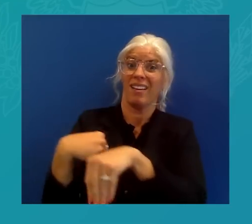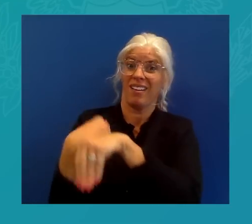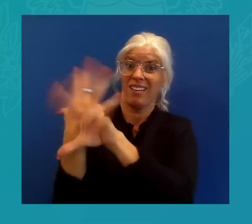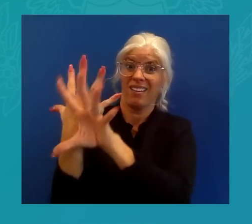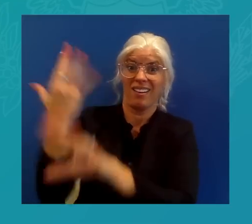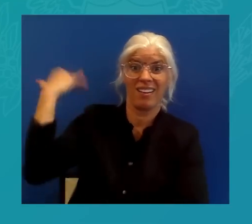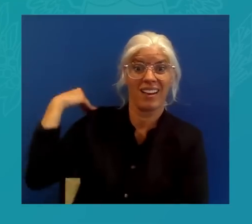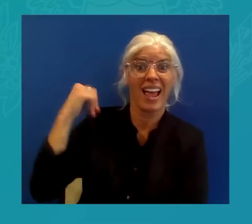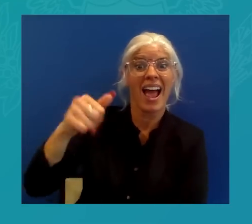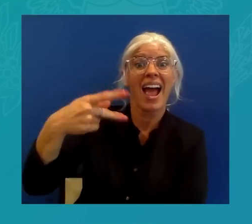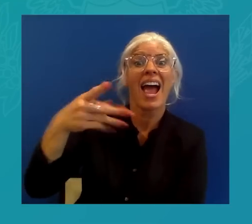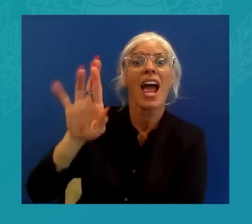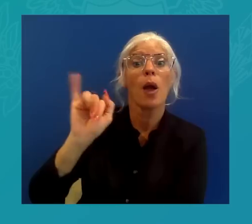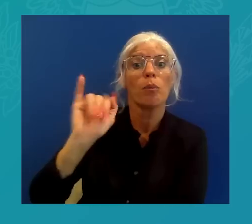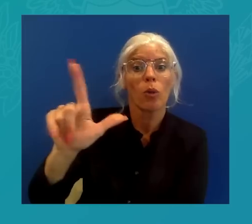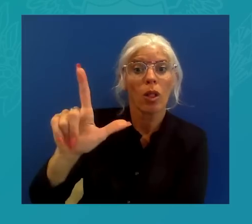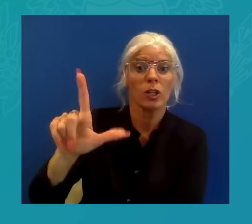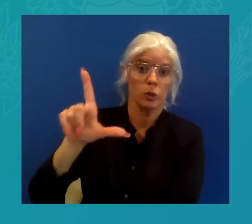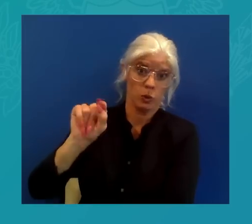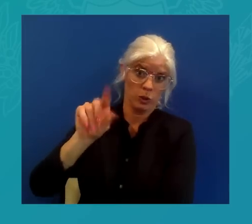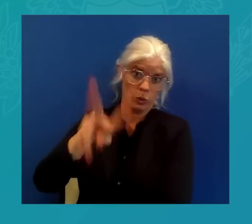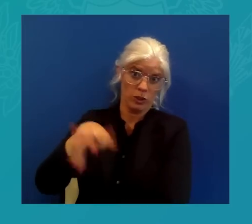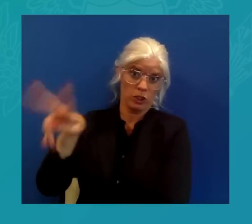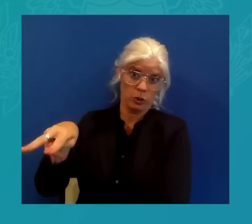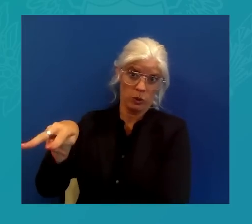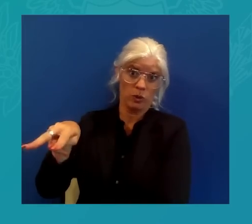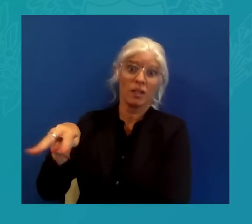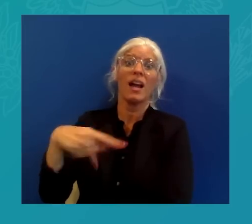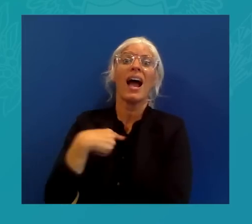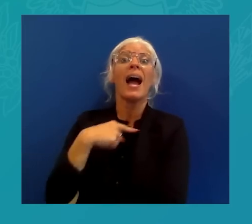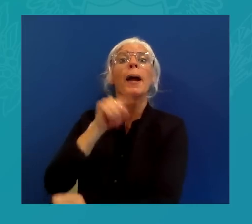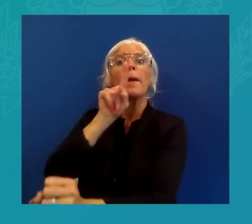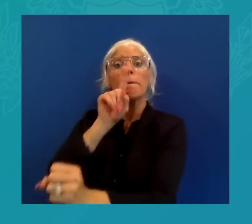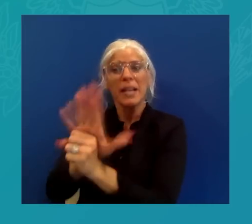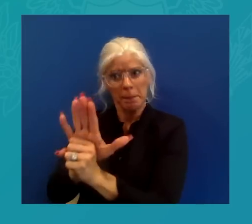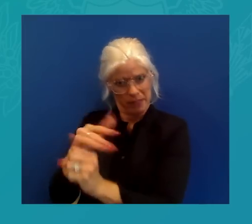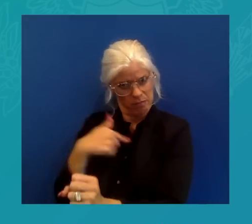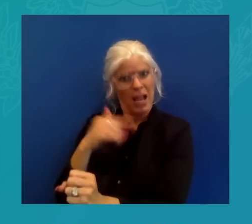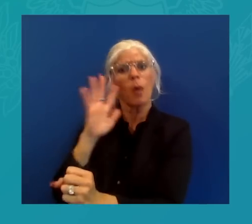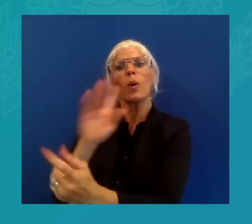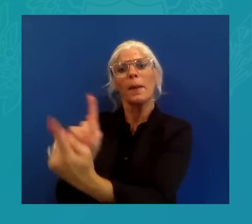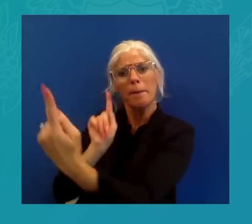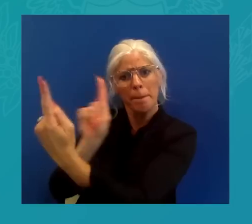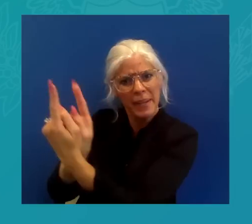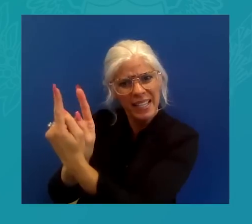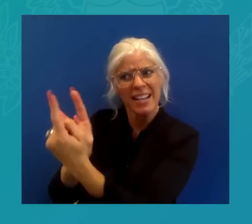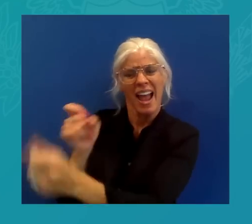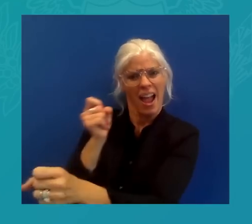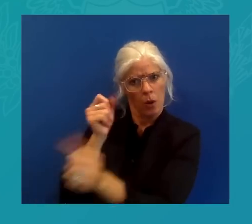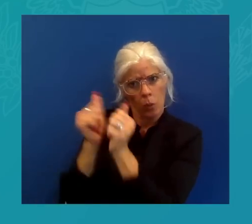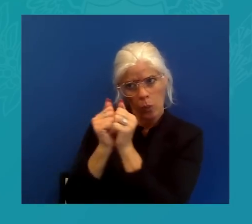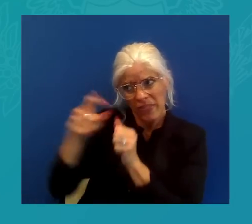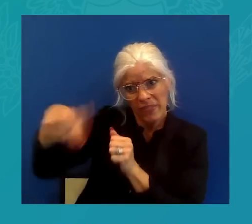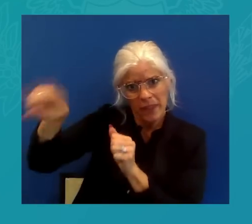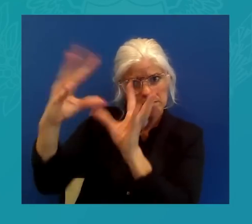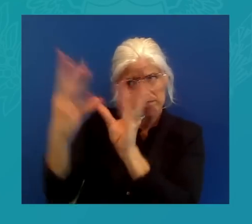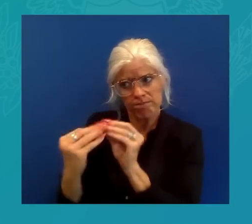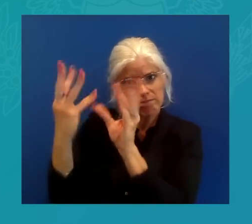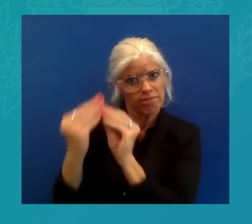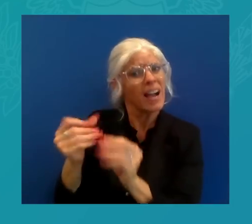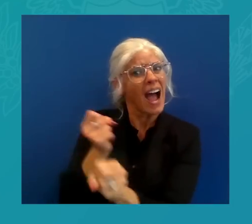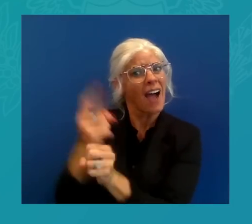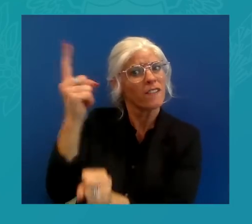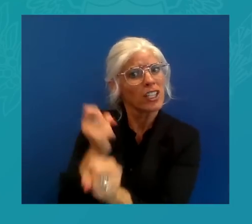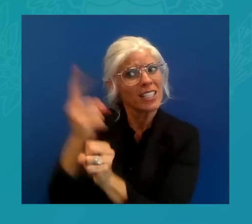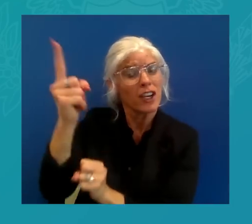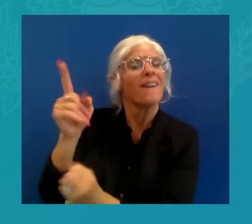2022, where I committed to the leaders here that we would meet at least once a year. We then met in